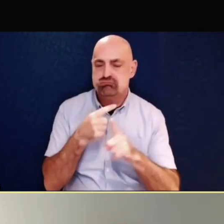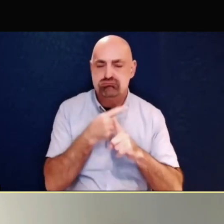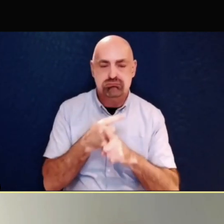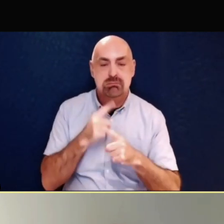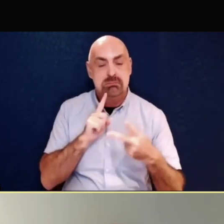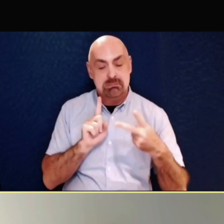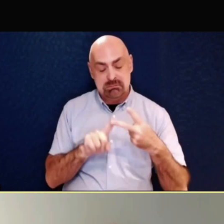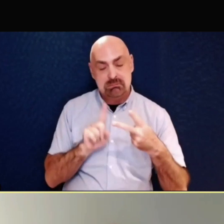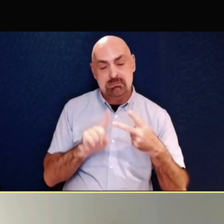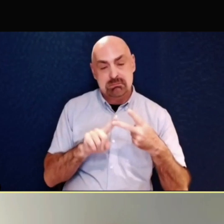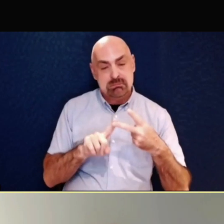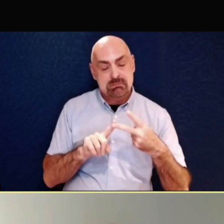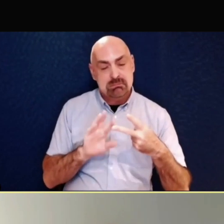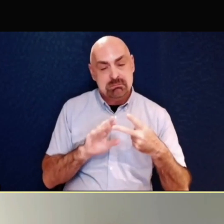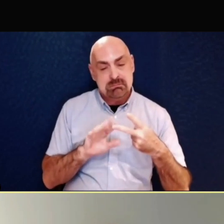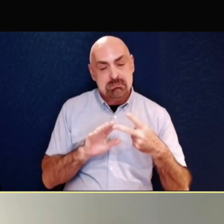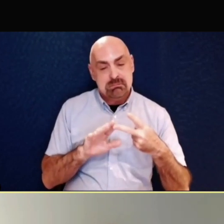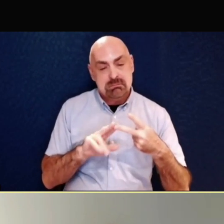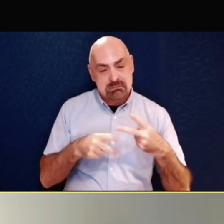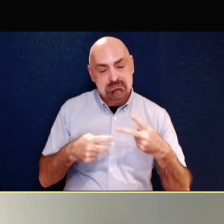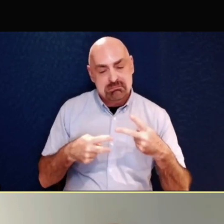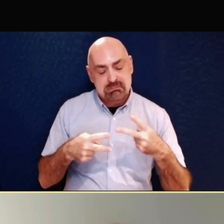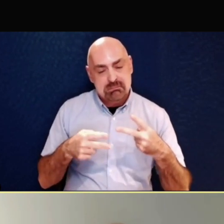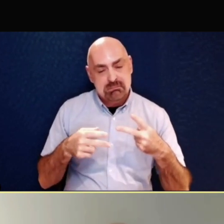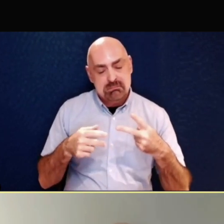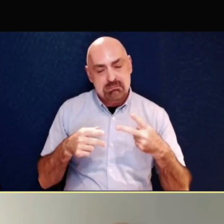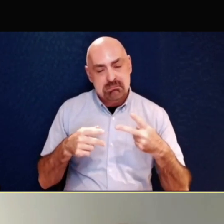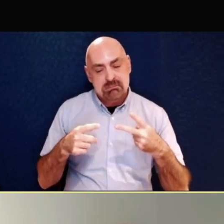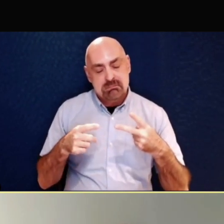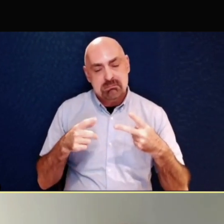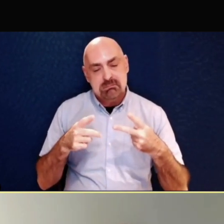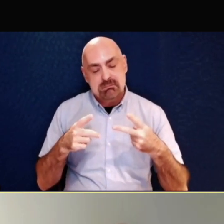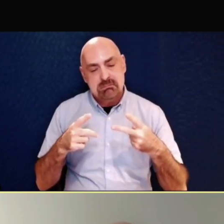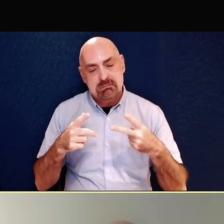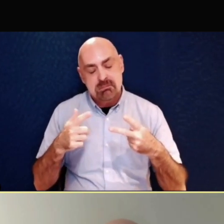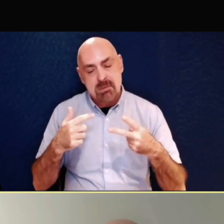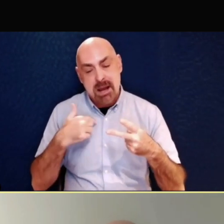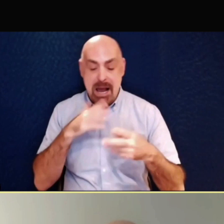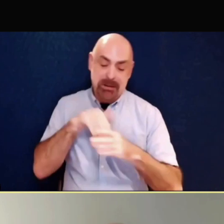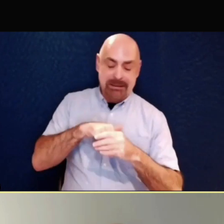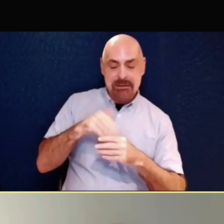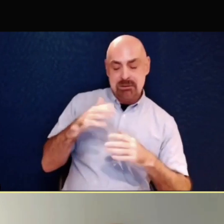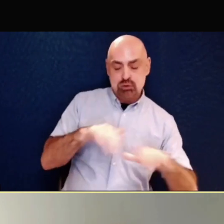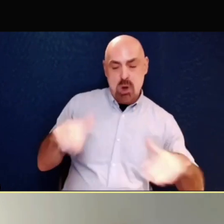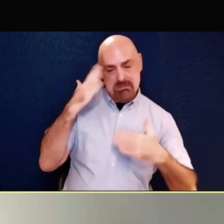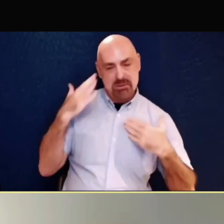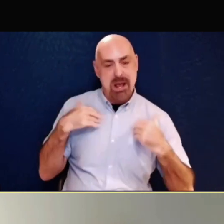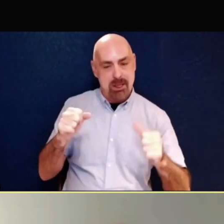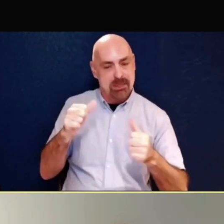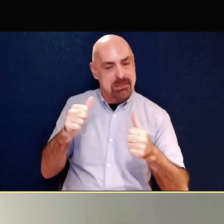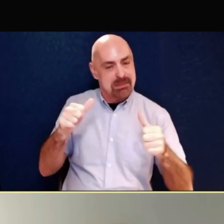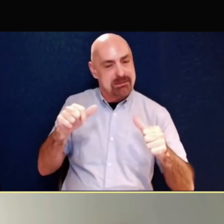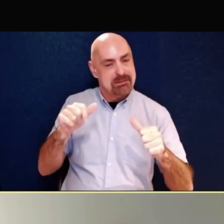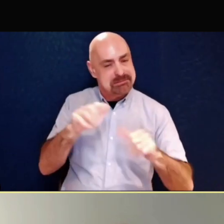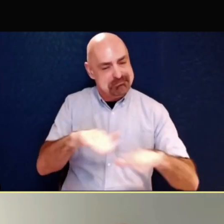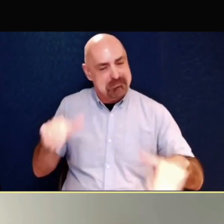hard truth, that actually, and I'm speaking here as a member of the kind of child and adolescent mental health profession or the infant mental health